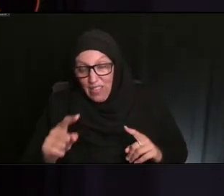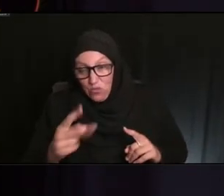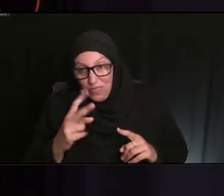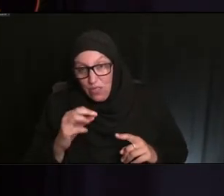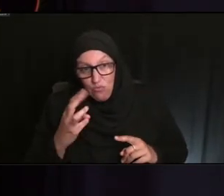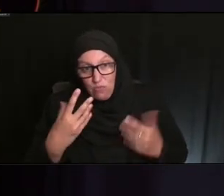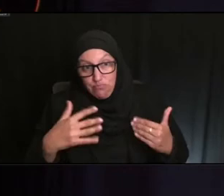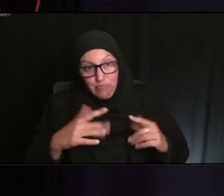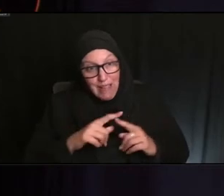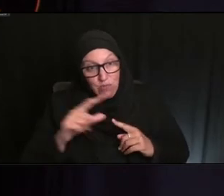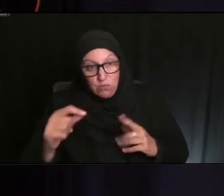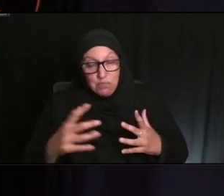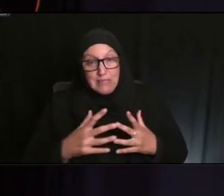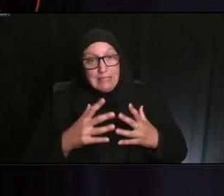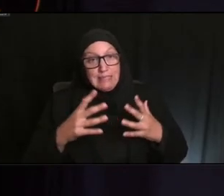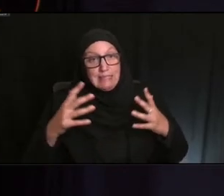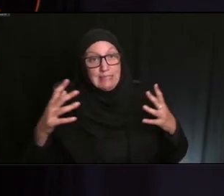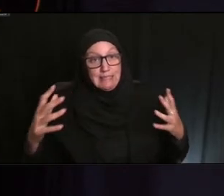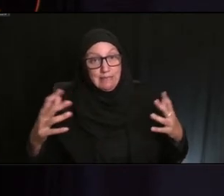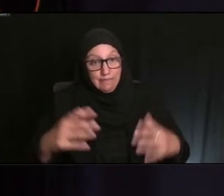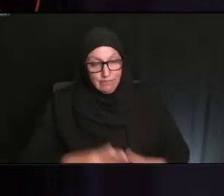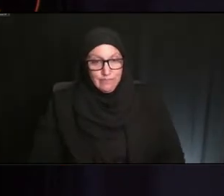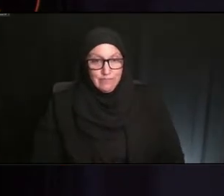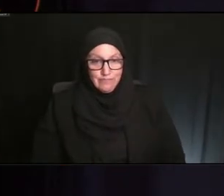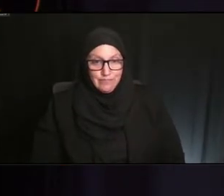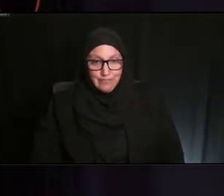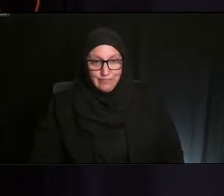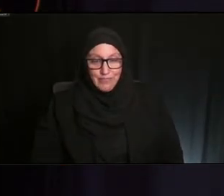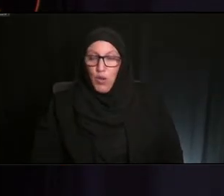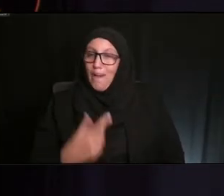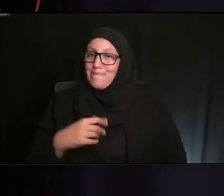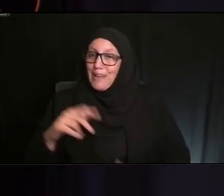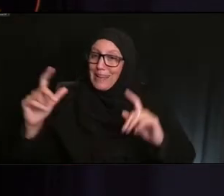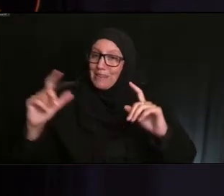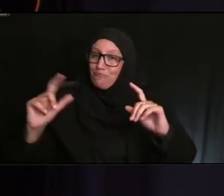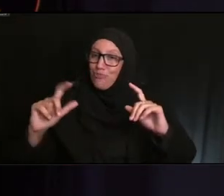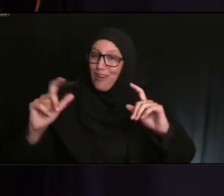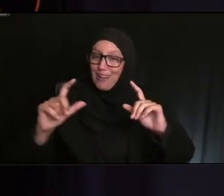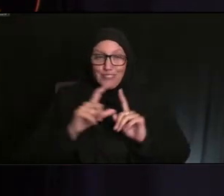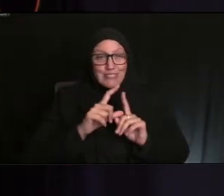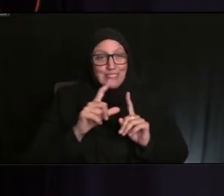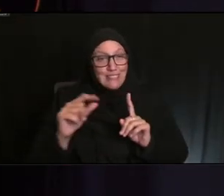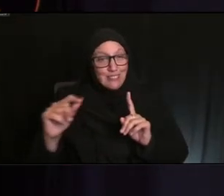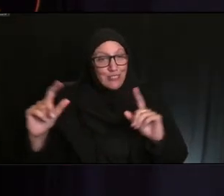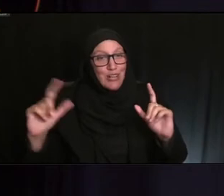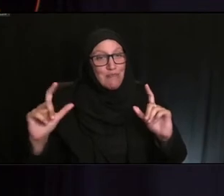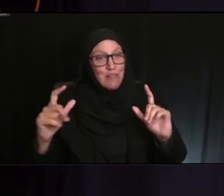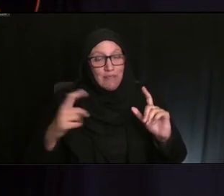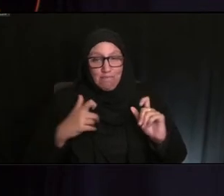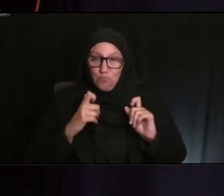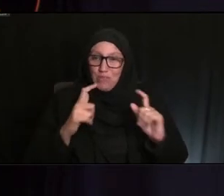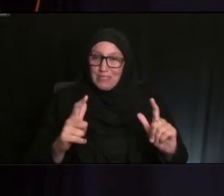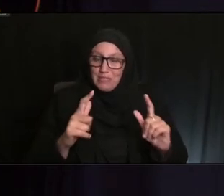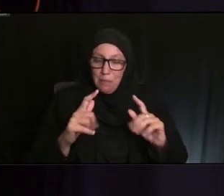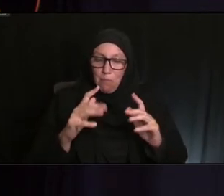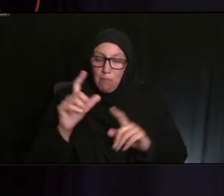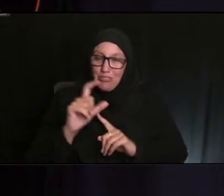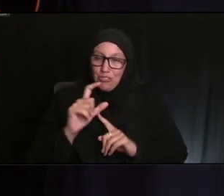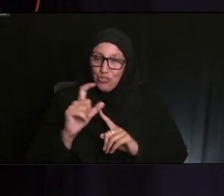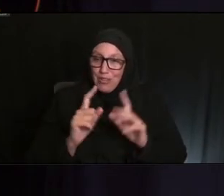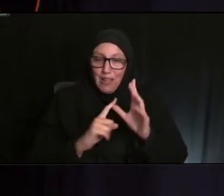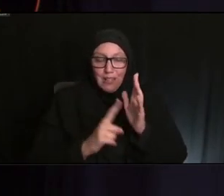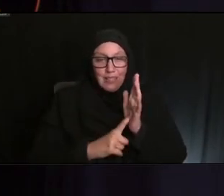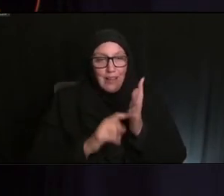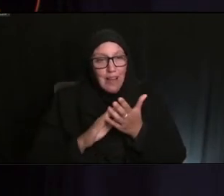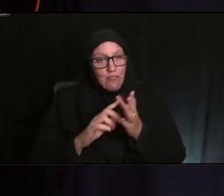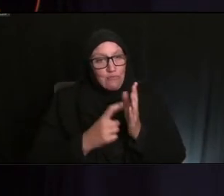So I had a camera. Everyone used to get your digital camera. And I was taking photos outside the haram. And a man came up to